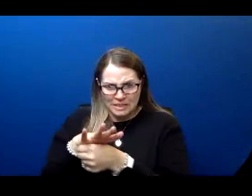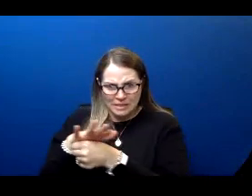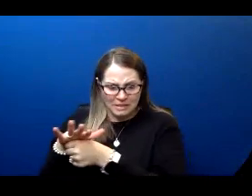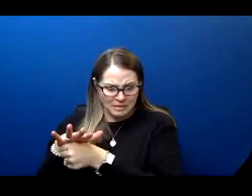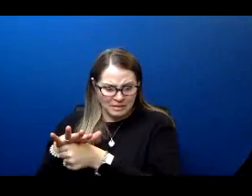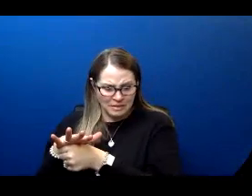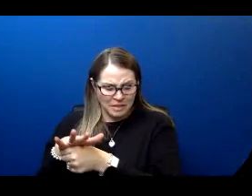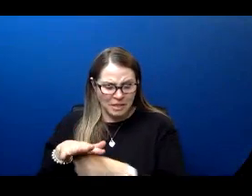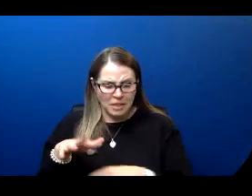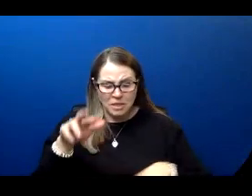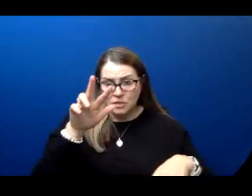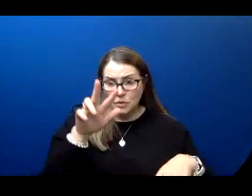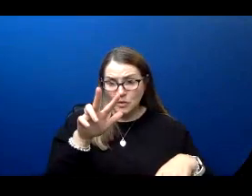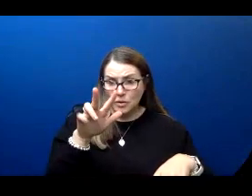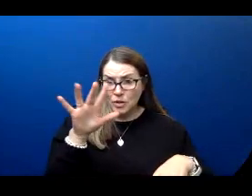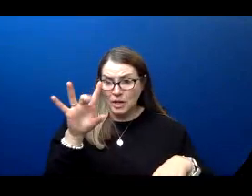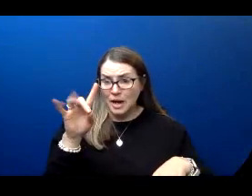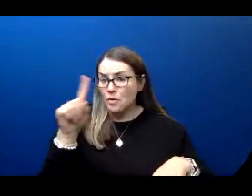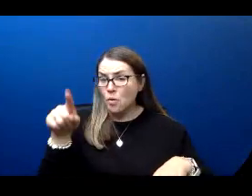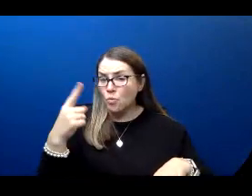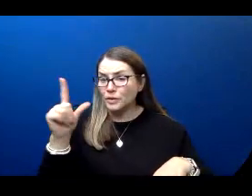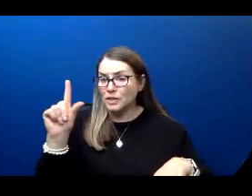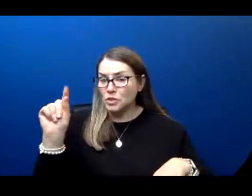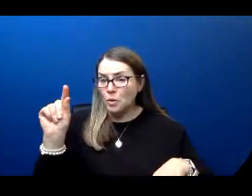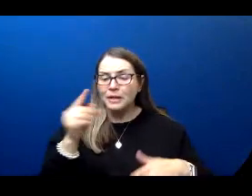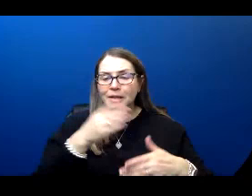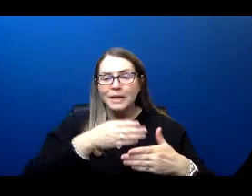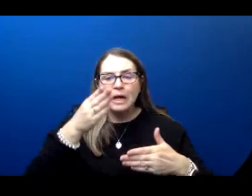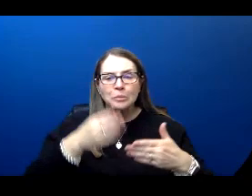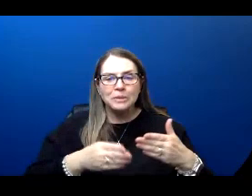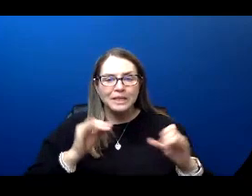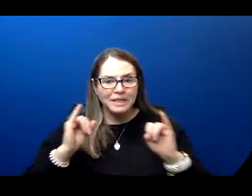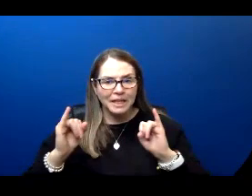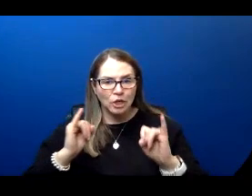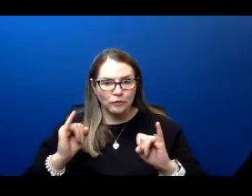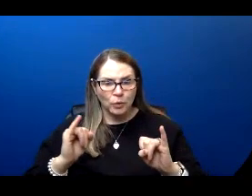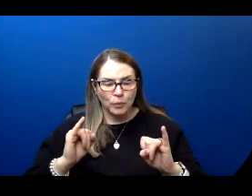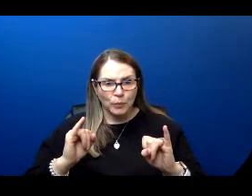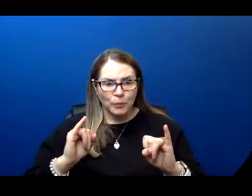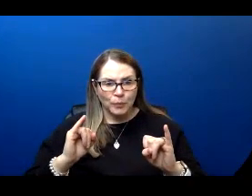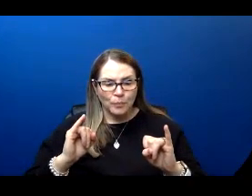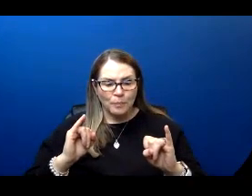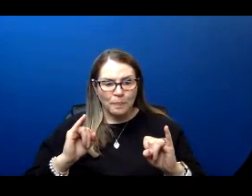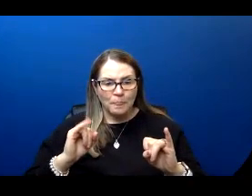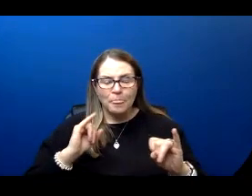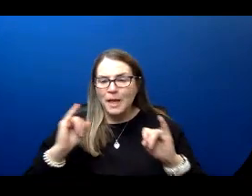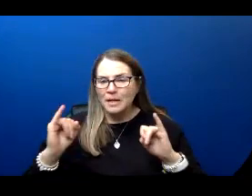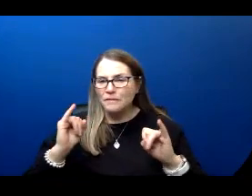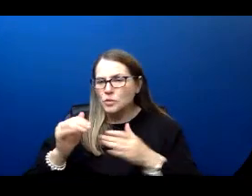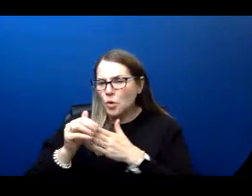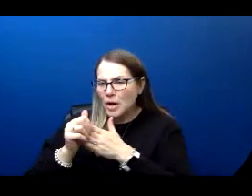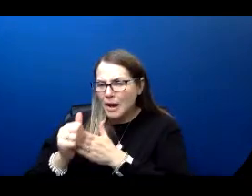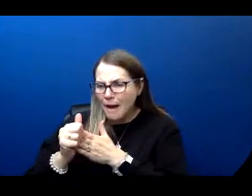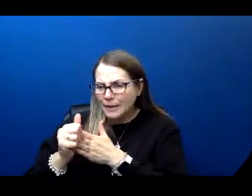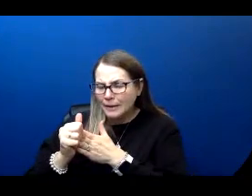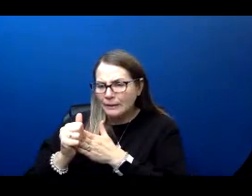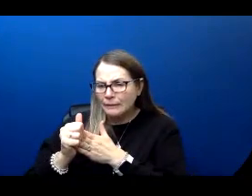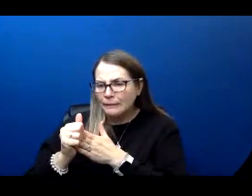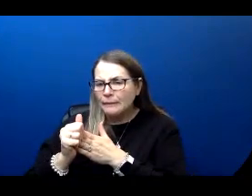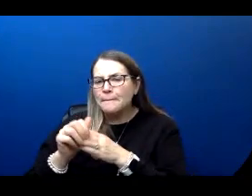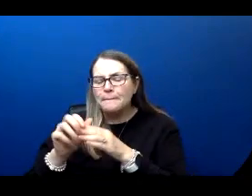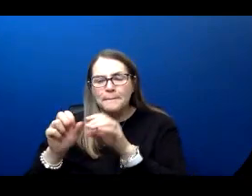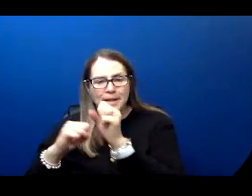from the 38 that were contacted, only 20 actually completed the interview. And the interviews were guided by a semi-structured